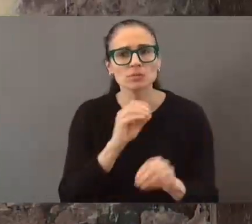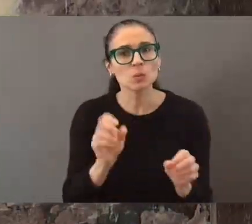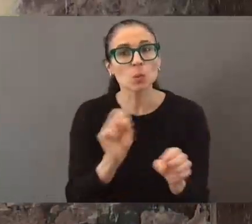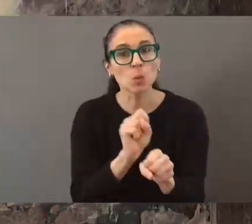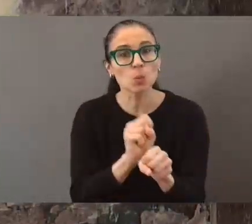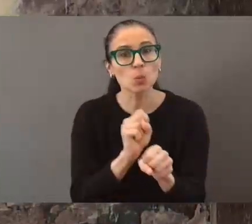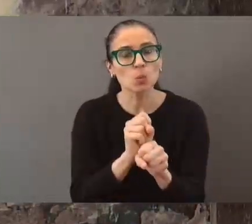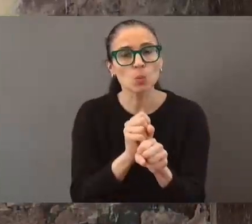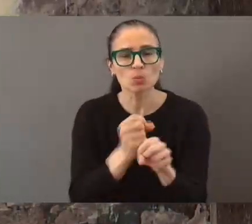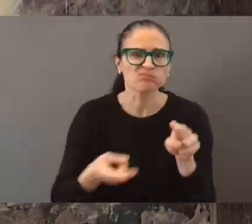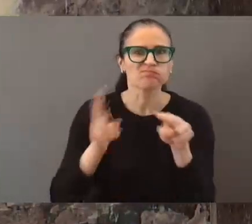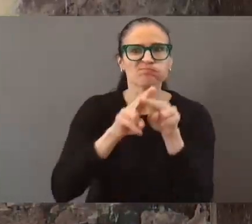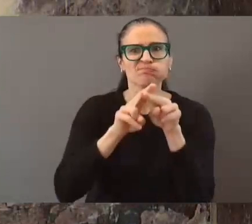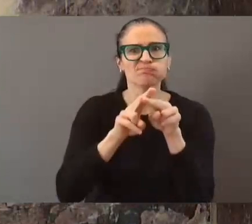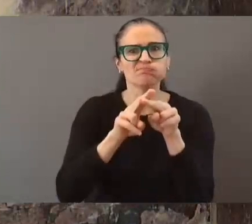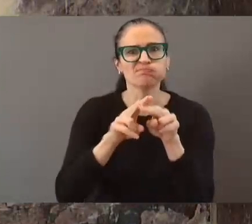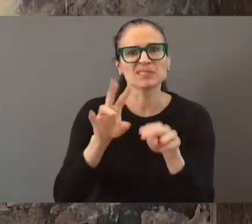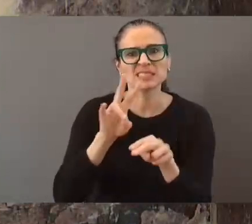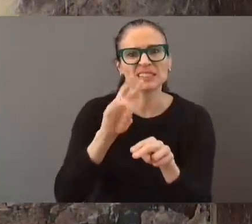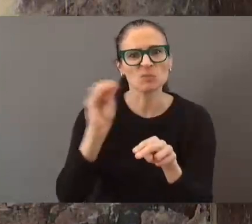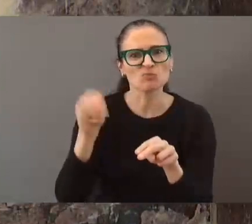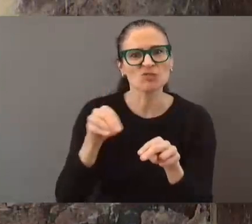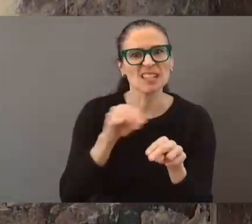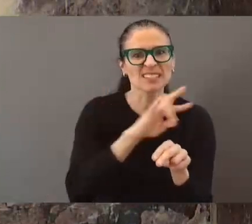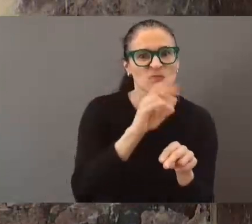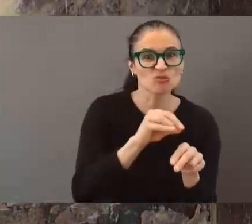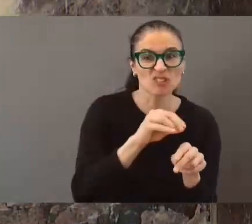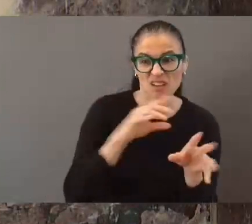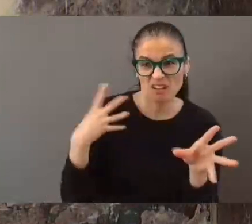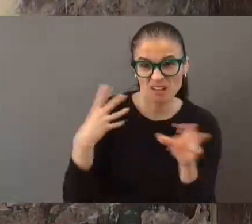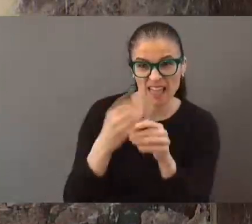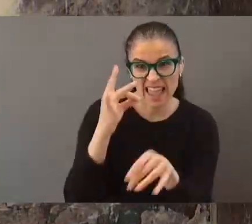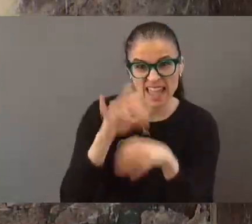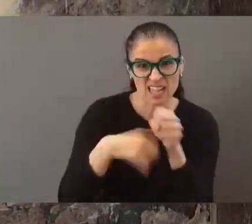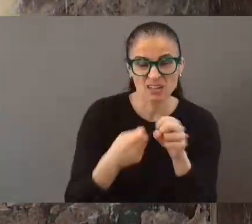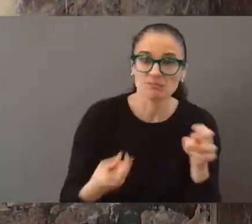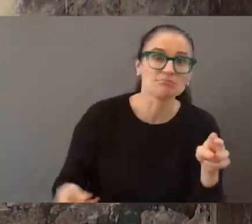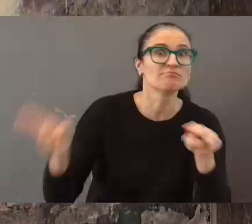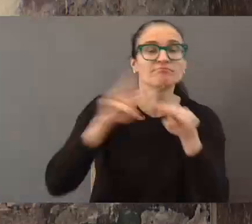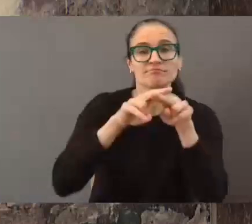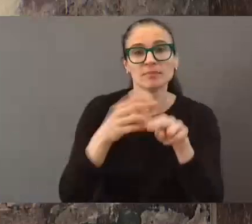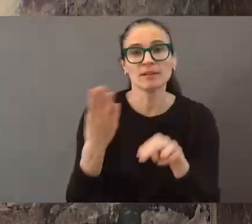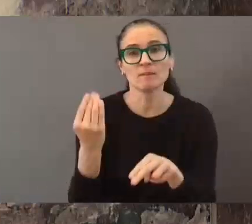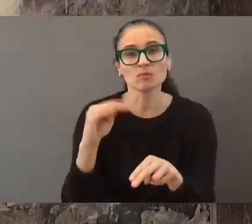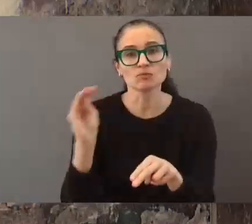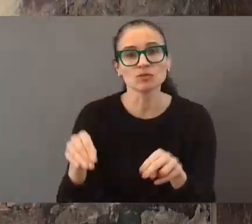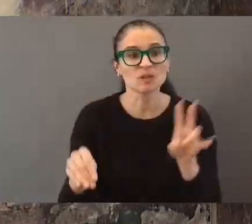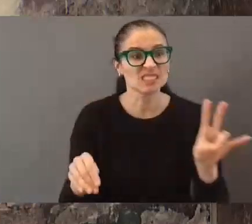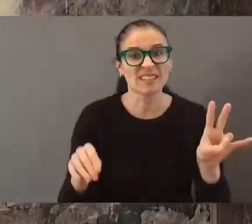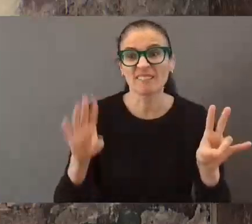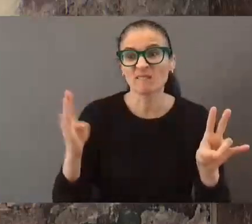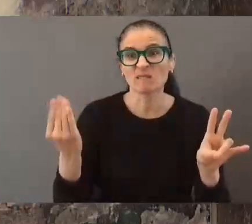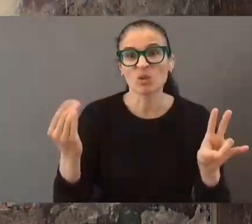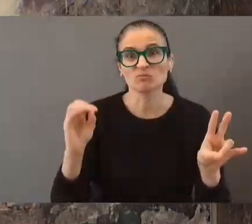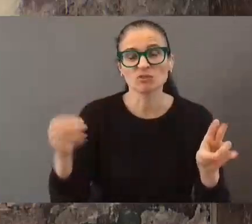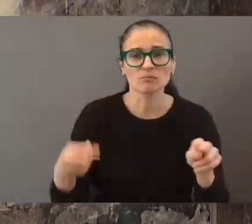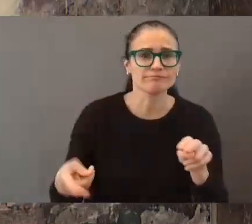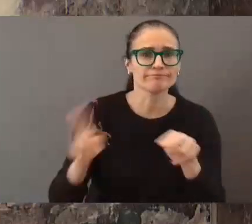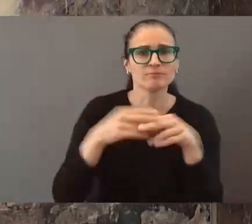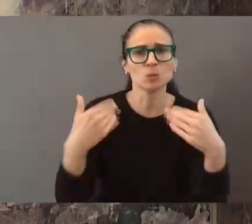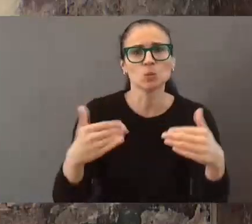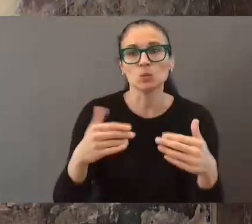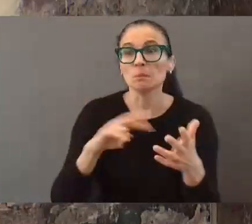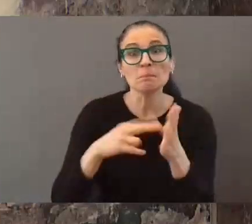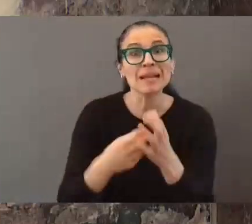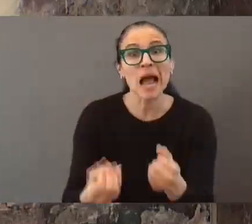That's 60,000 people looking for work and finding nothing. They're losing hope and they're packing their bags to Alberta. How long